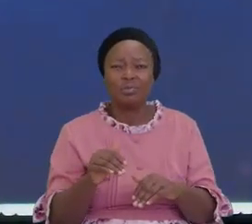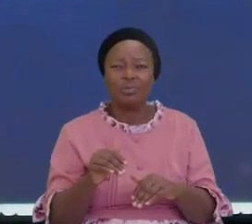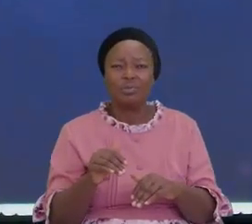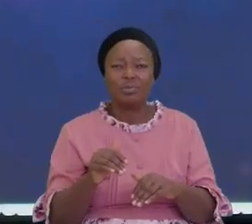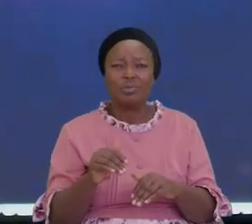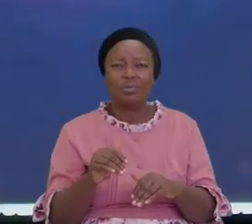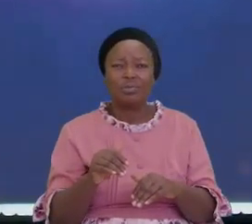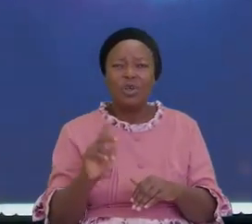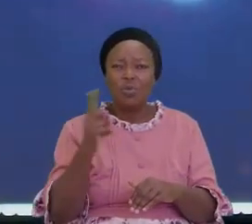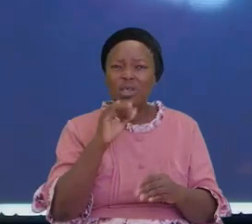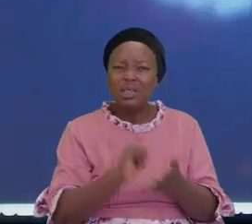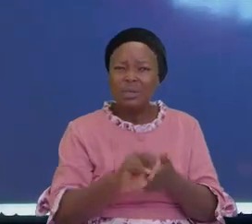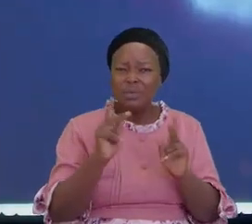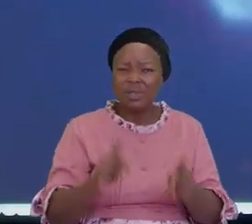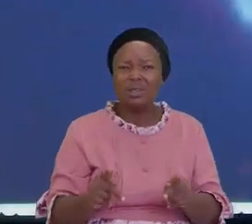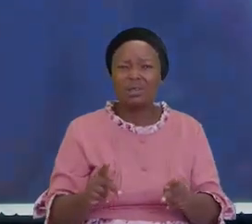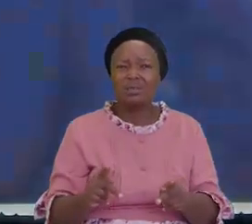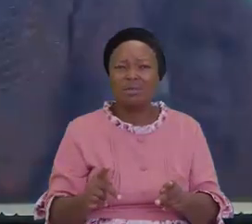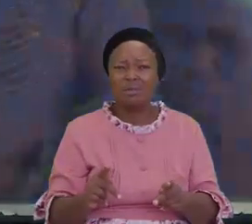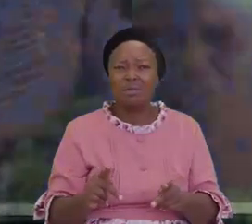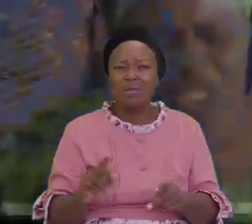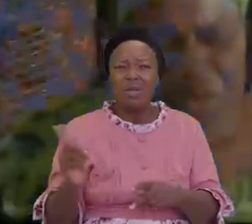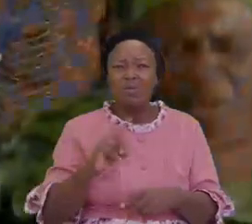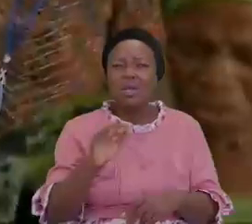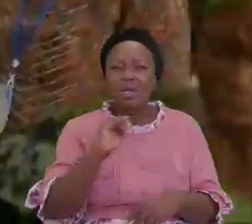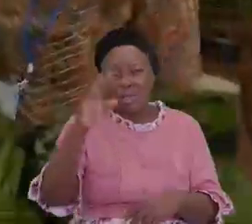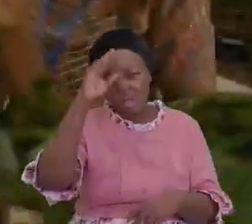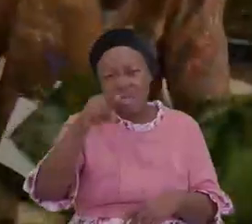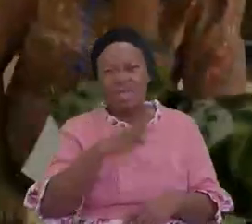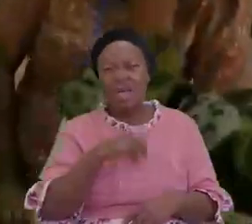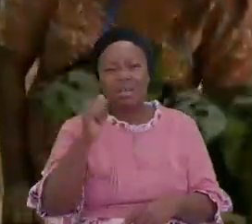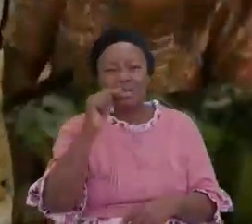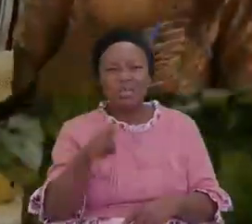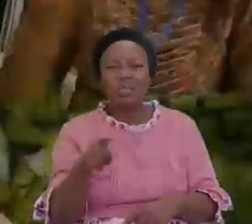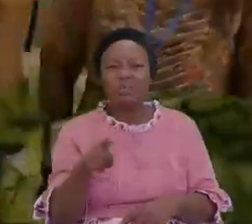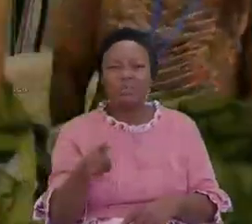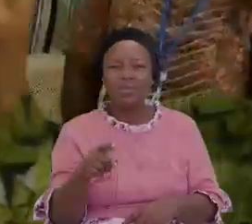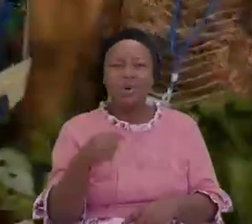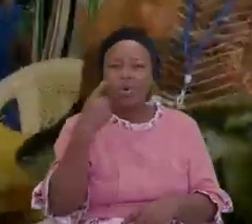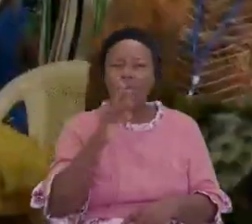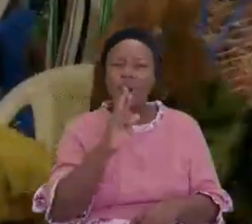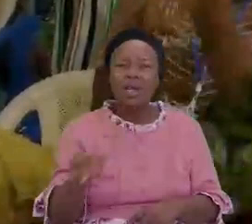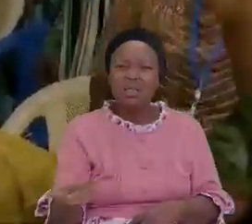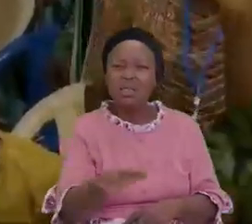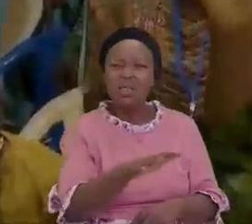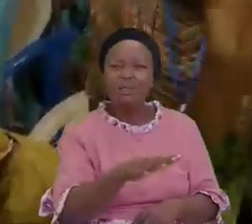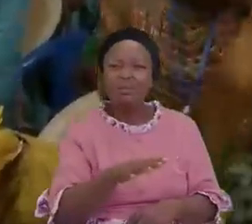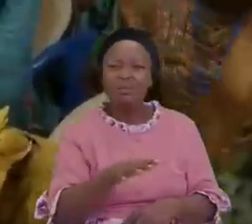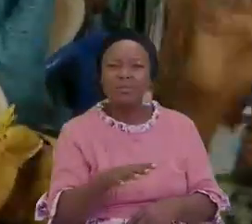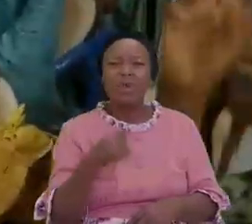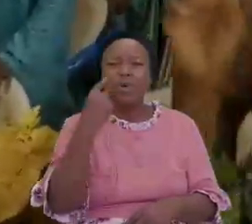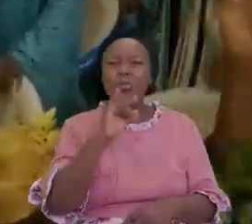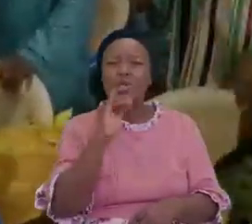What is he? What is she? Who are they? Who is